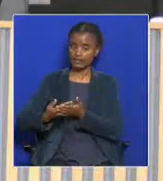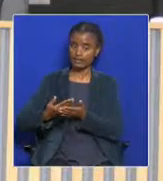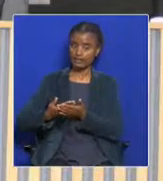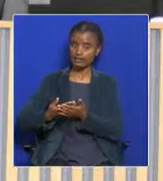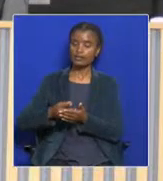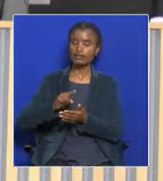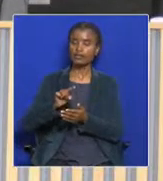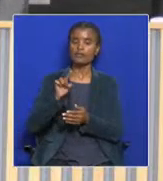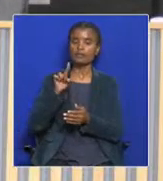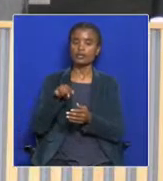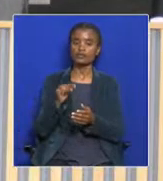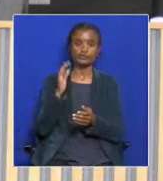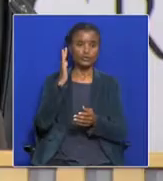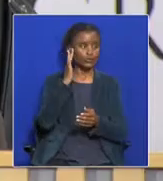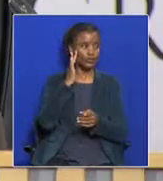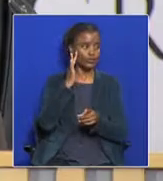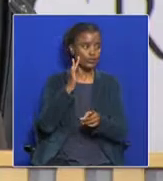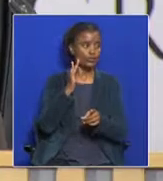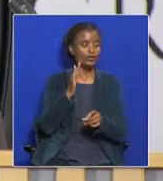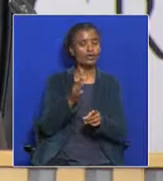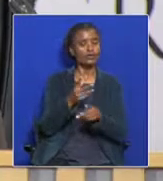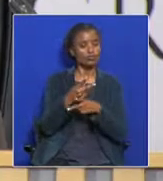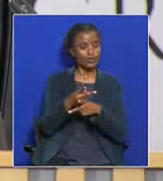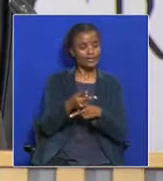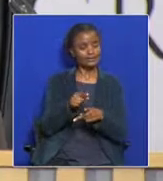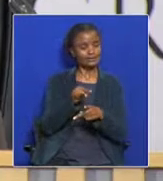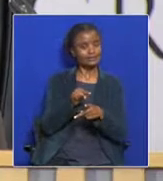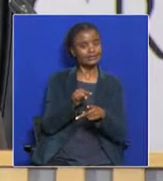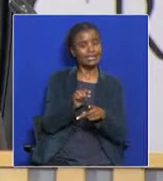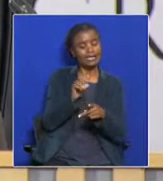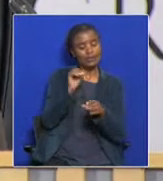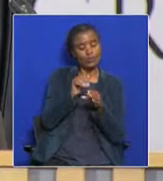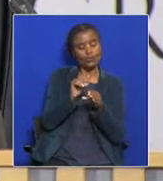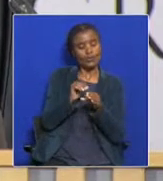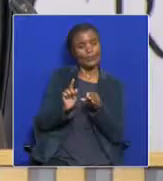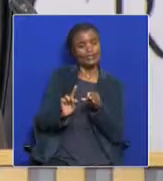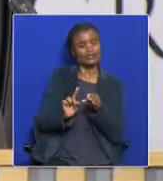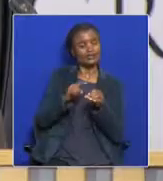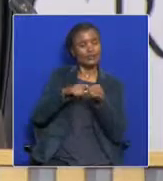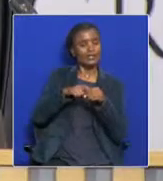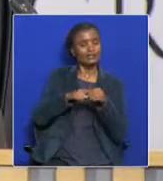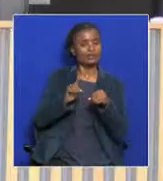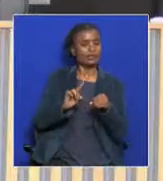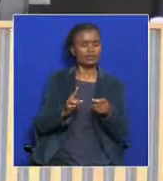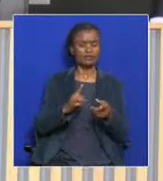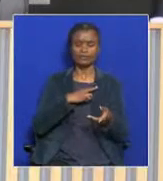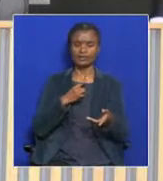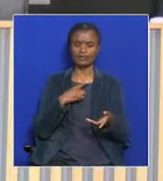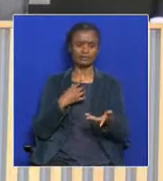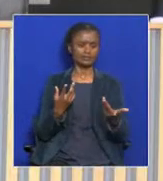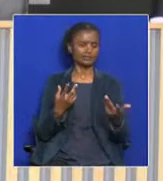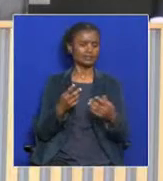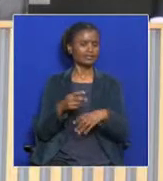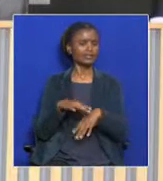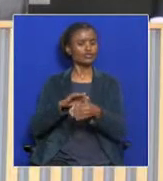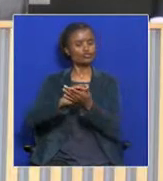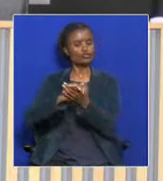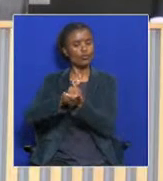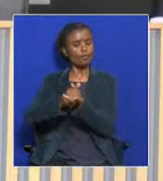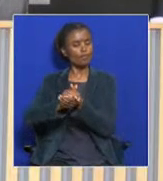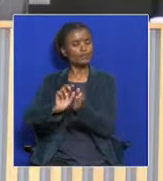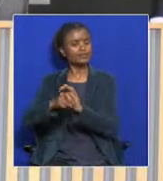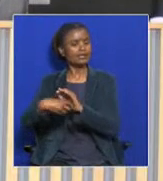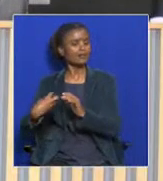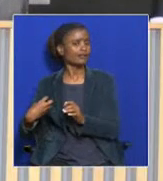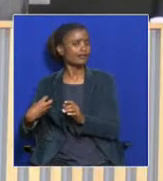Is it really cocaine? Yes. Because what's the point of stealing soap You know, Yes. that's why analysis is important. If you know